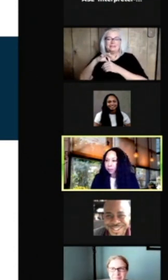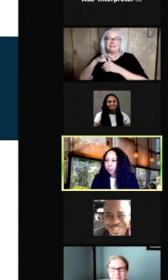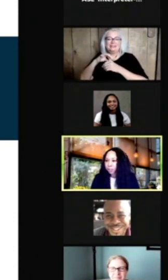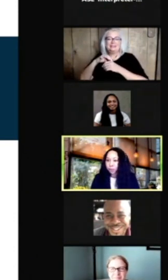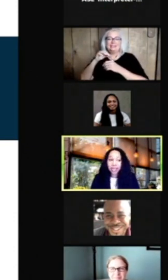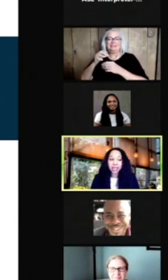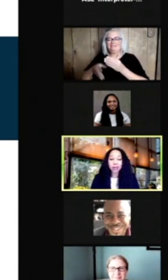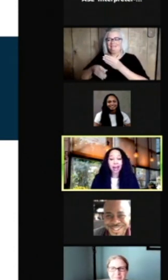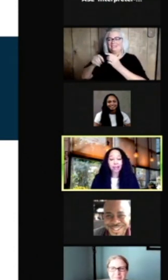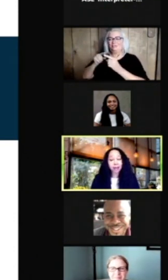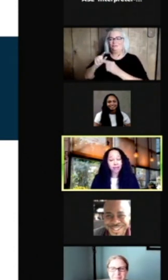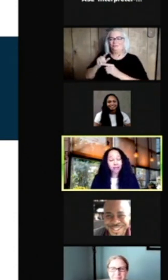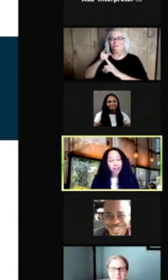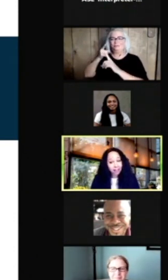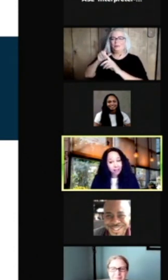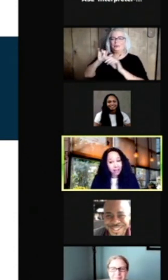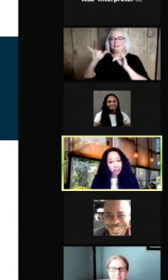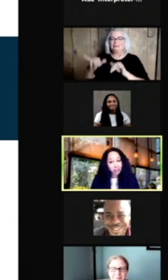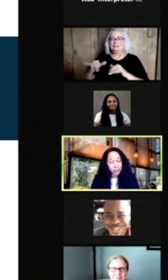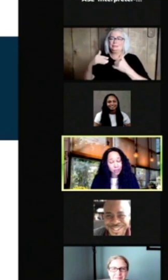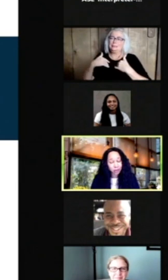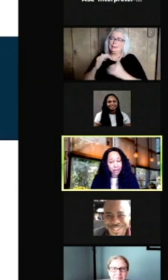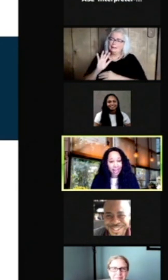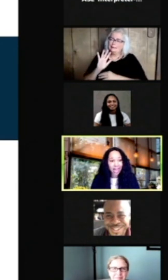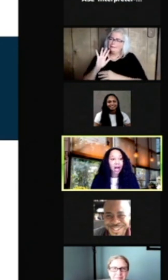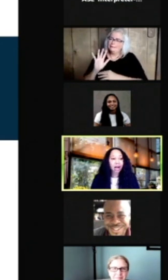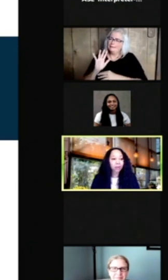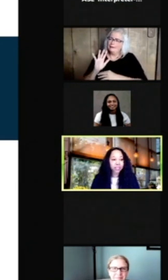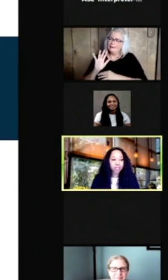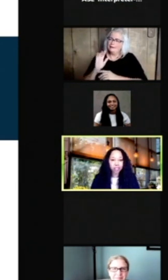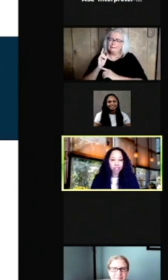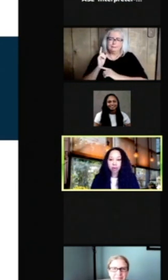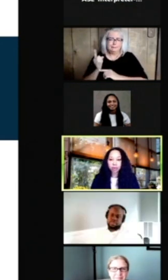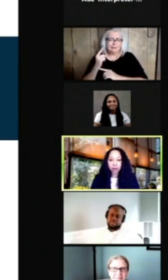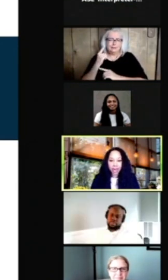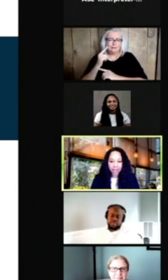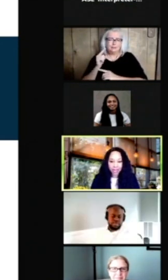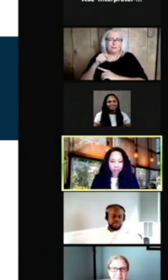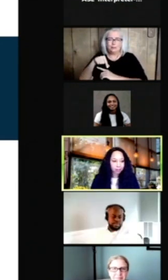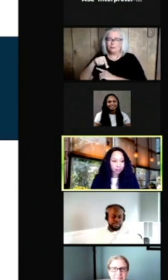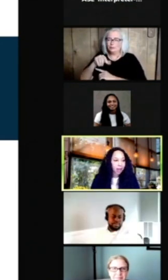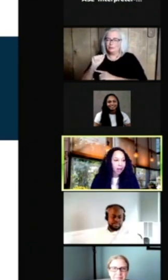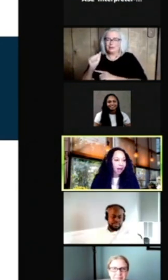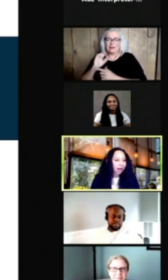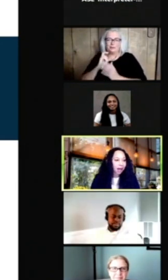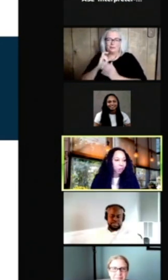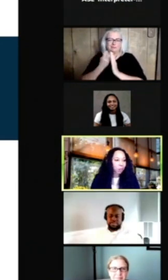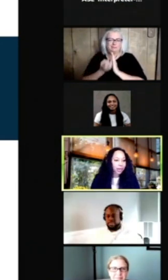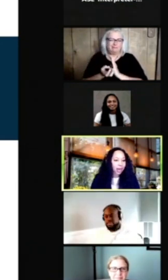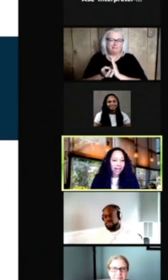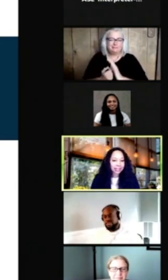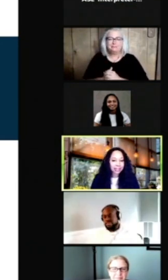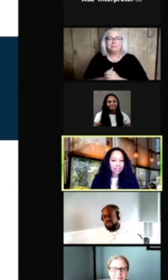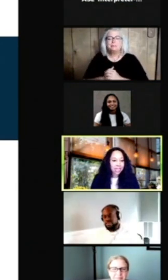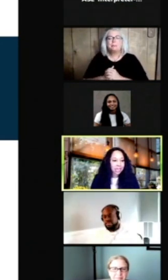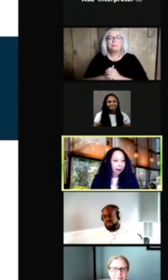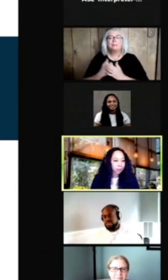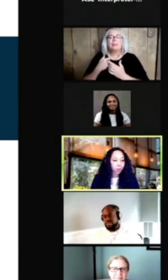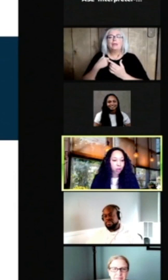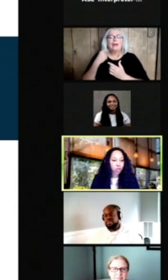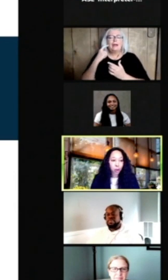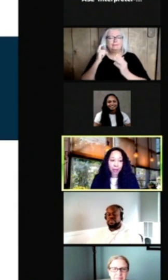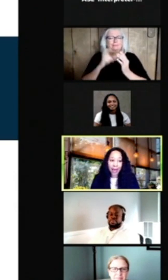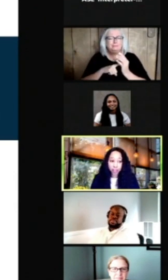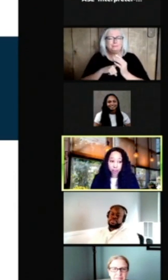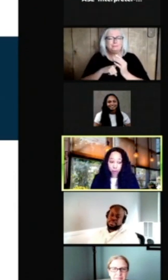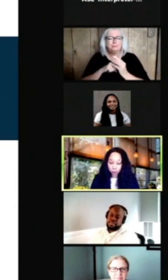without further ado, because we have about 5 minutes for the Q&A, I want to jump right in. What I see,